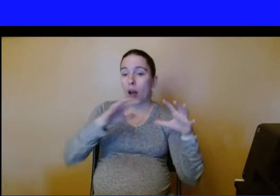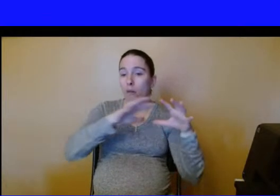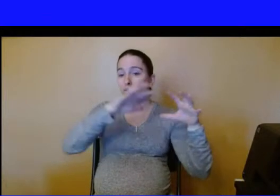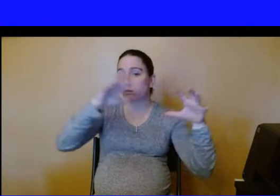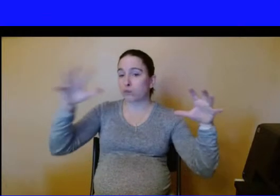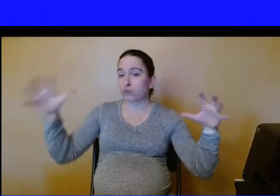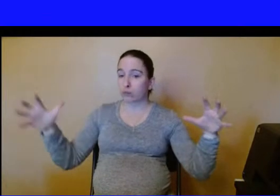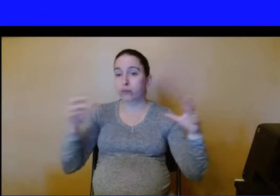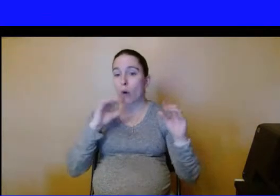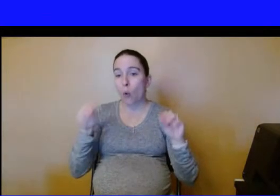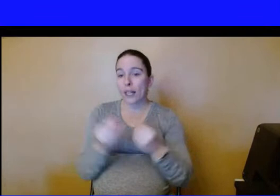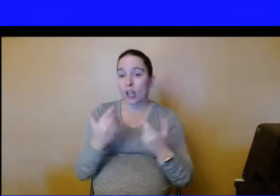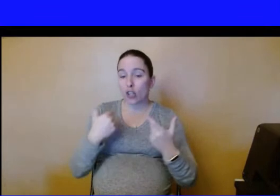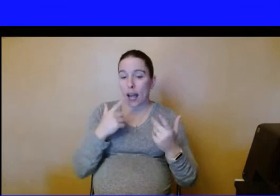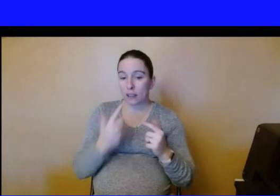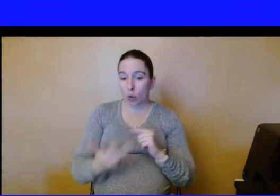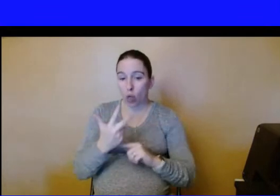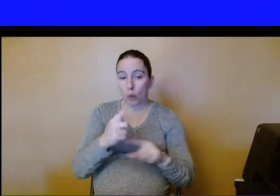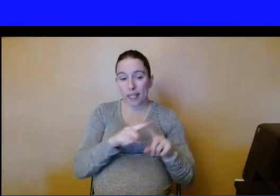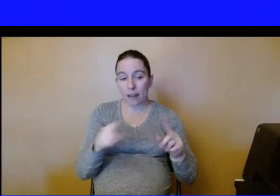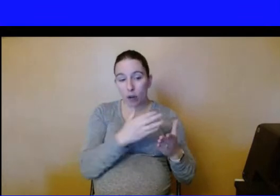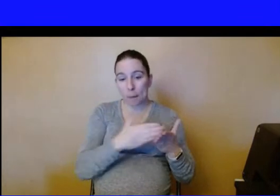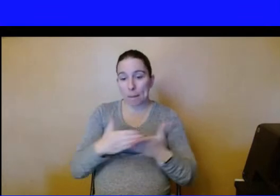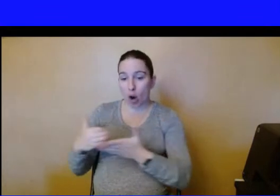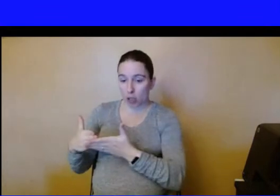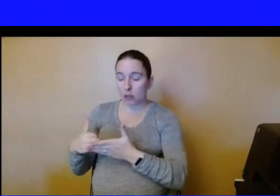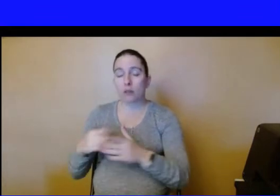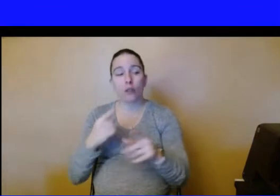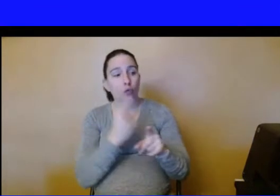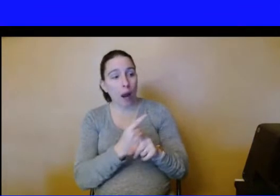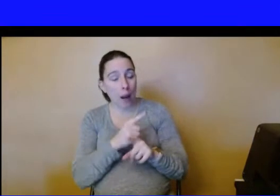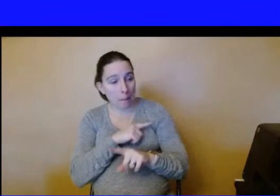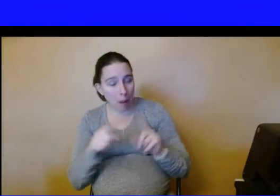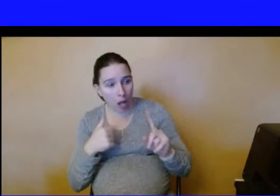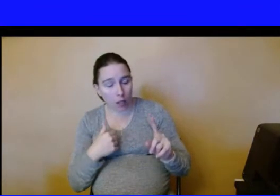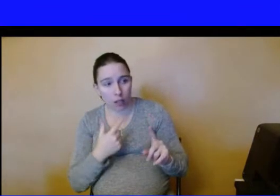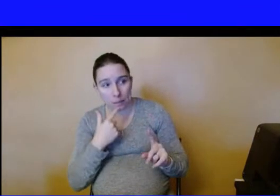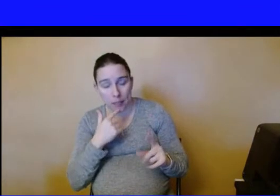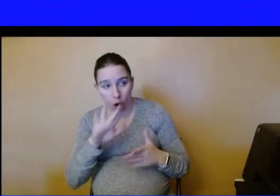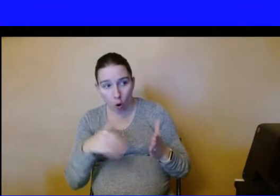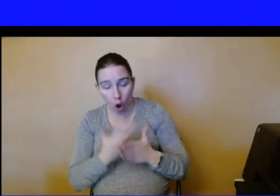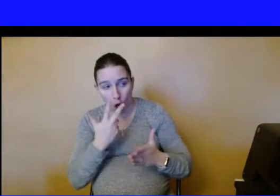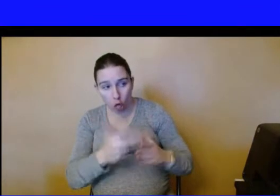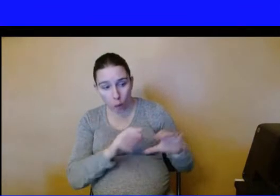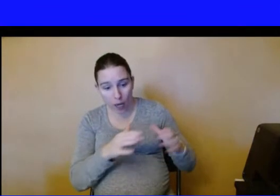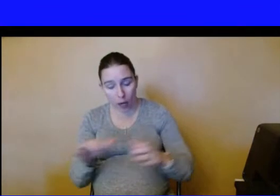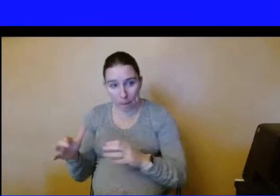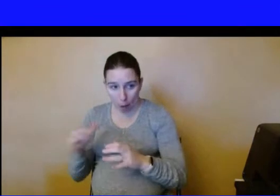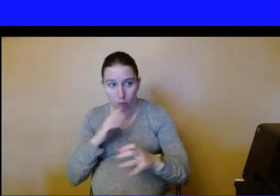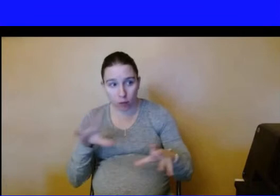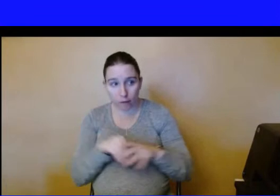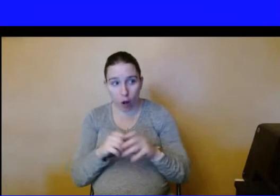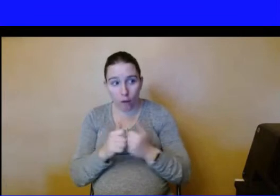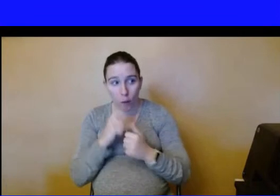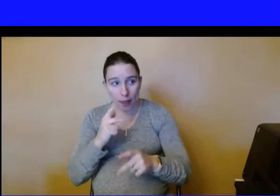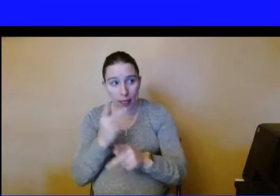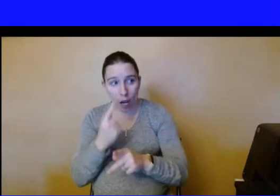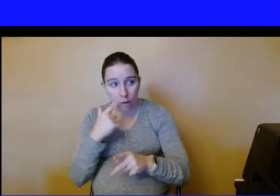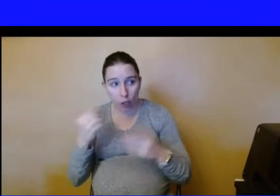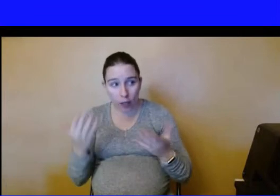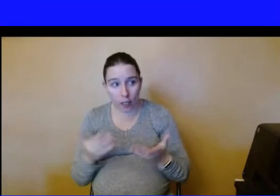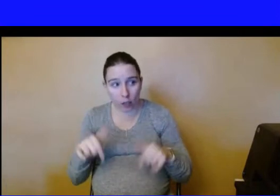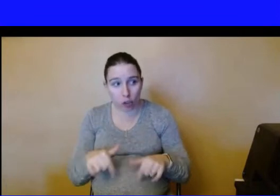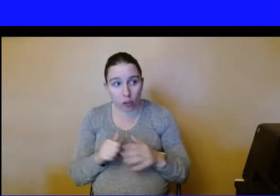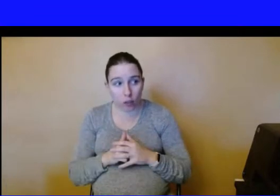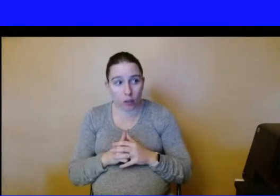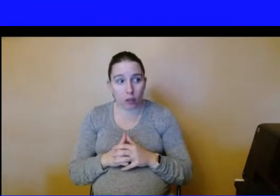So yes, indirectly they are providing all that. But the evidence-based practice is the Pathway Home CTI